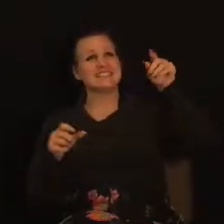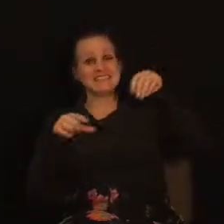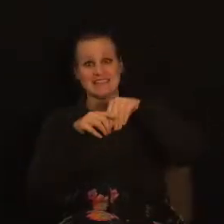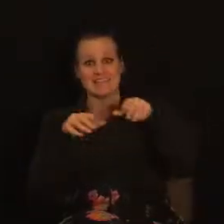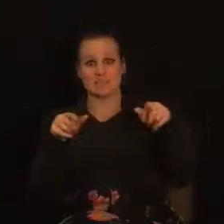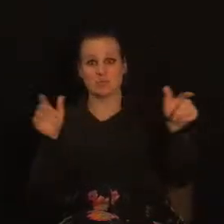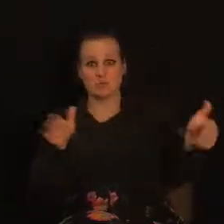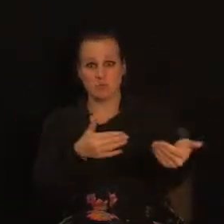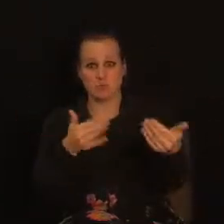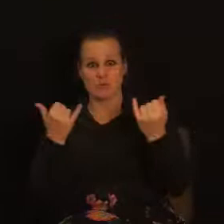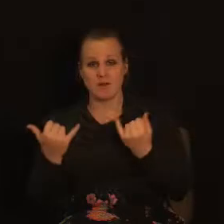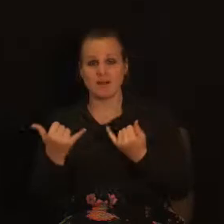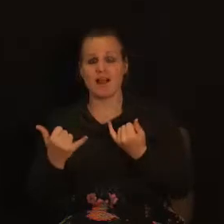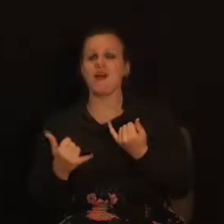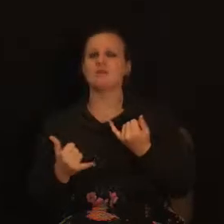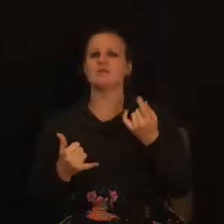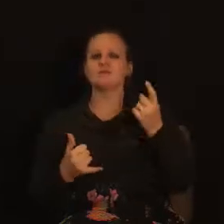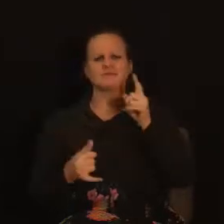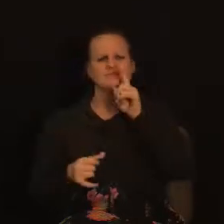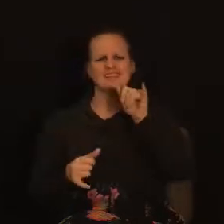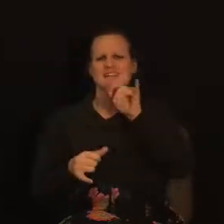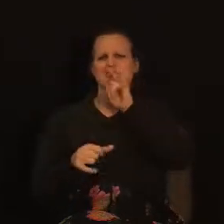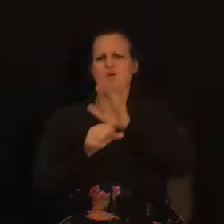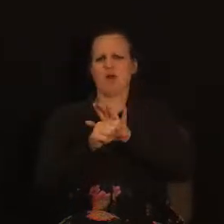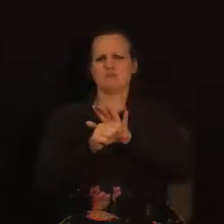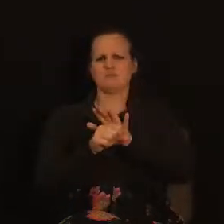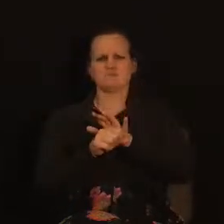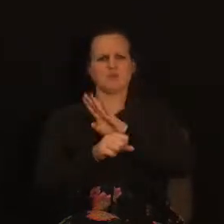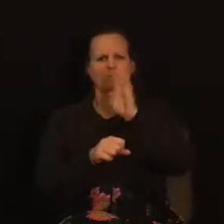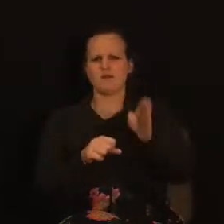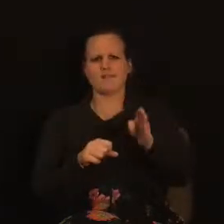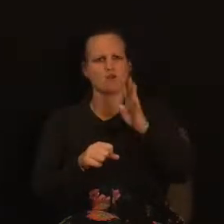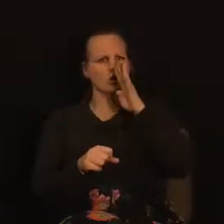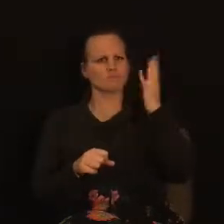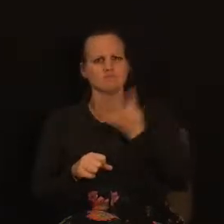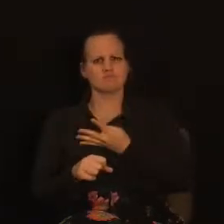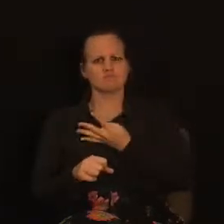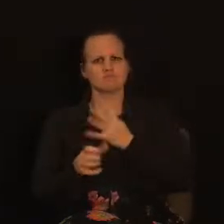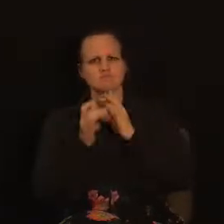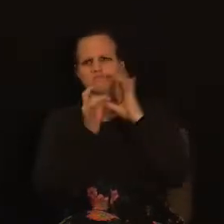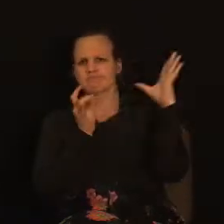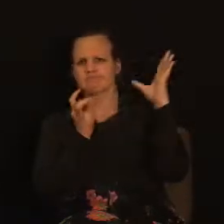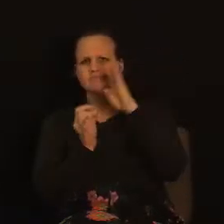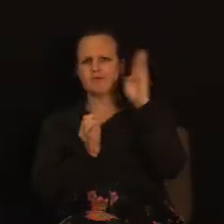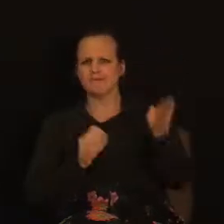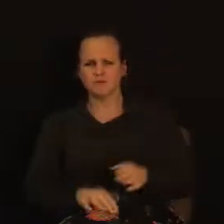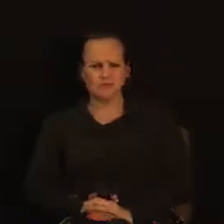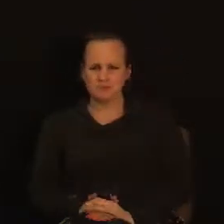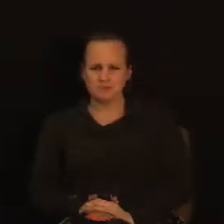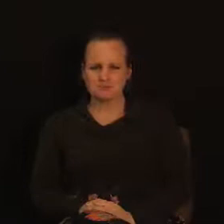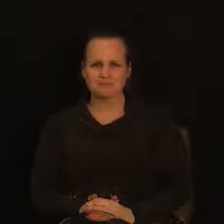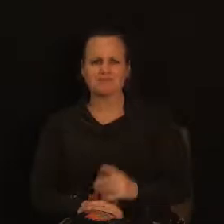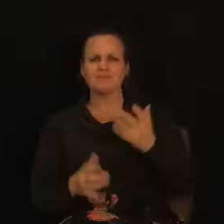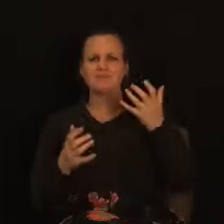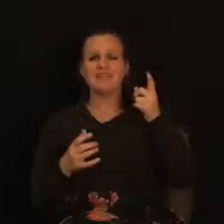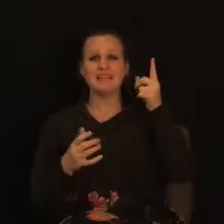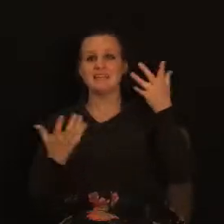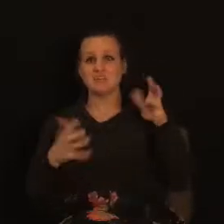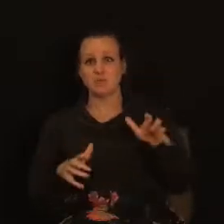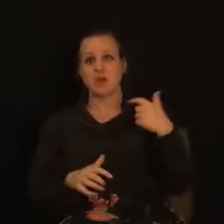Like, it's promised, he's never going to leave us or forsake us. But he doesn't want us to be content just being in the same room with